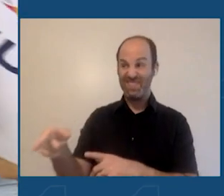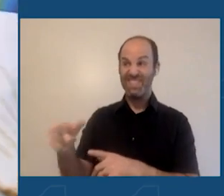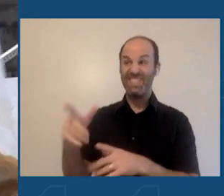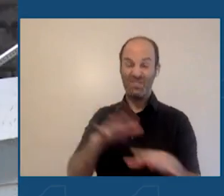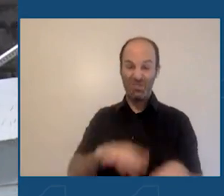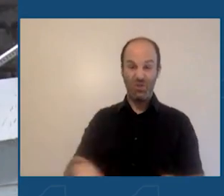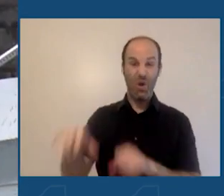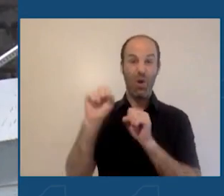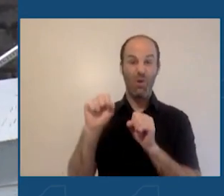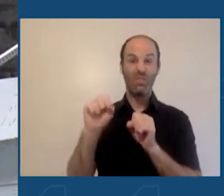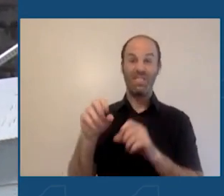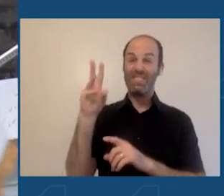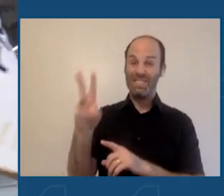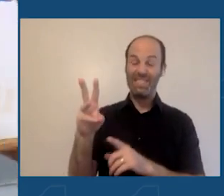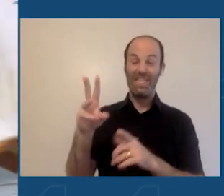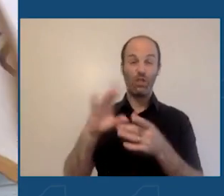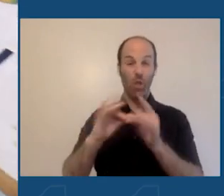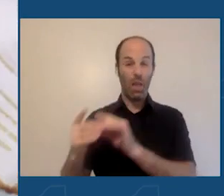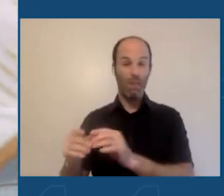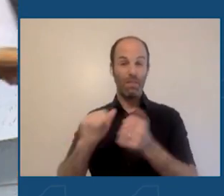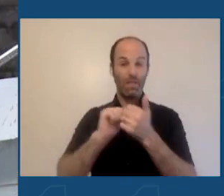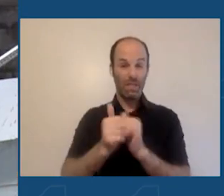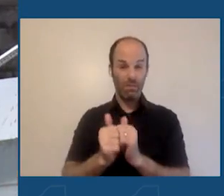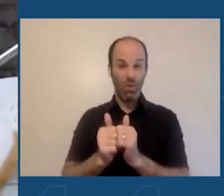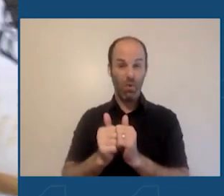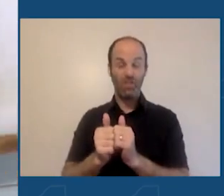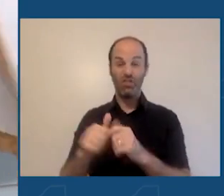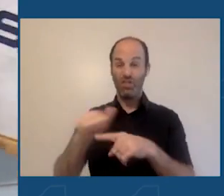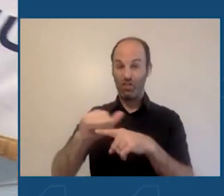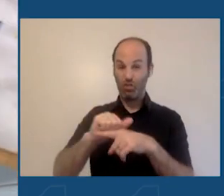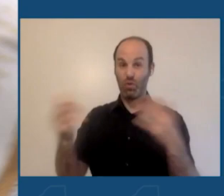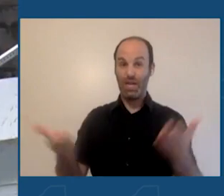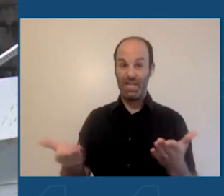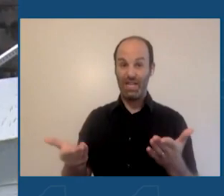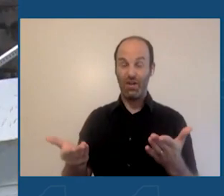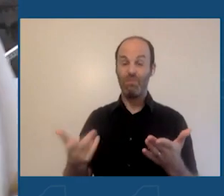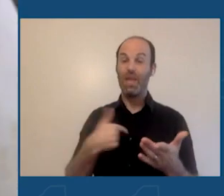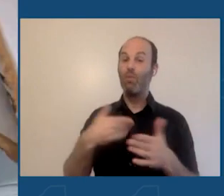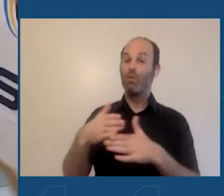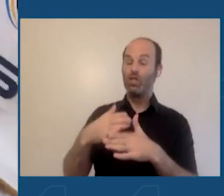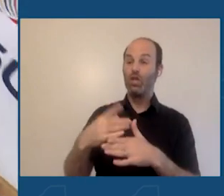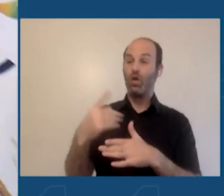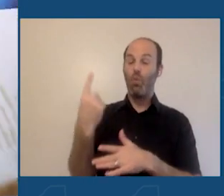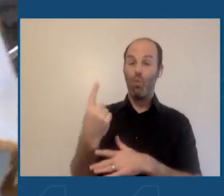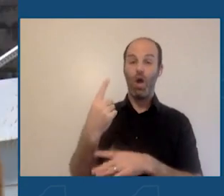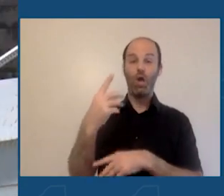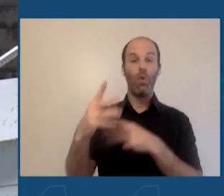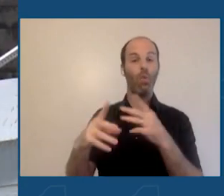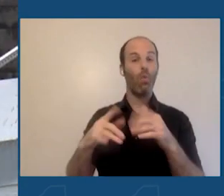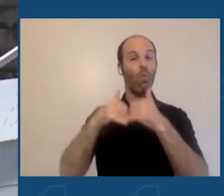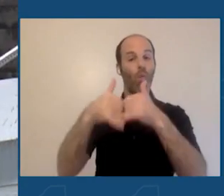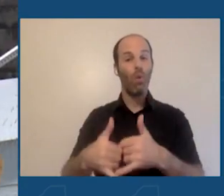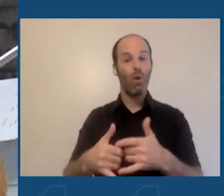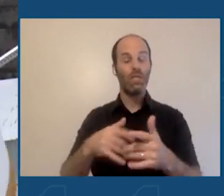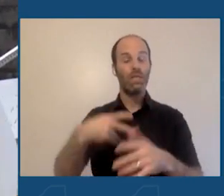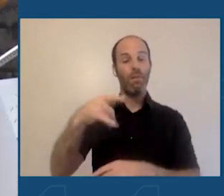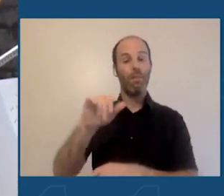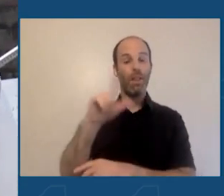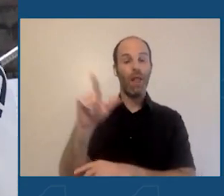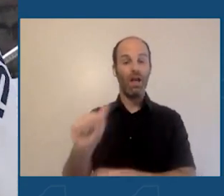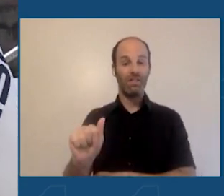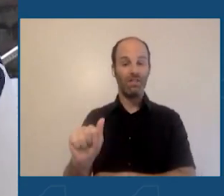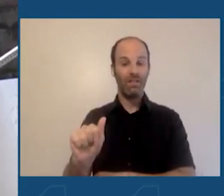train here, and we share one awards plaza. We've been trying to embrace